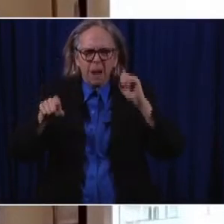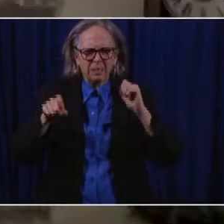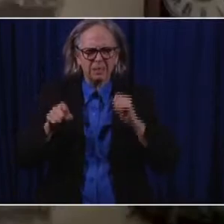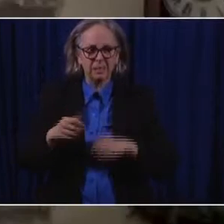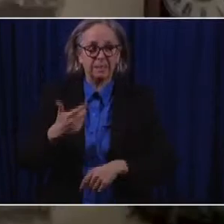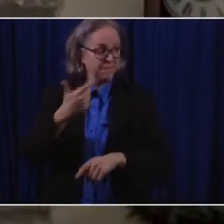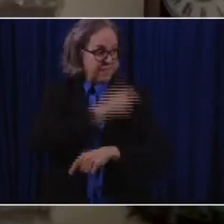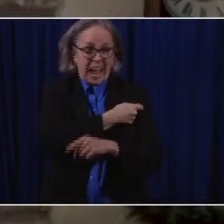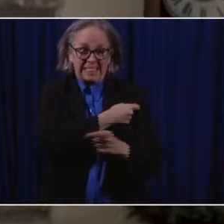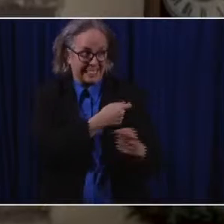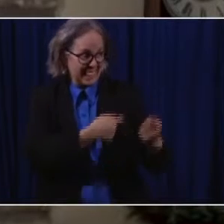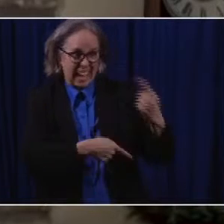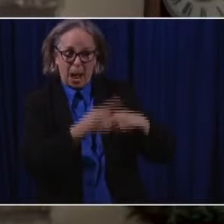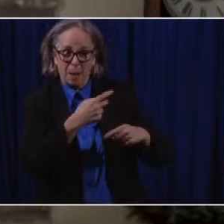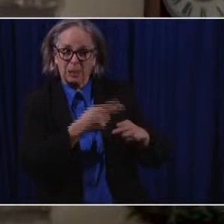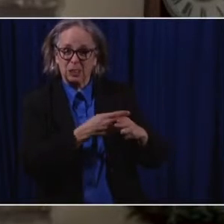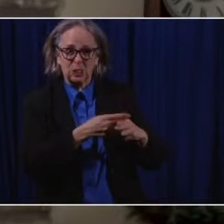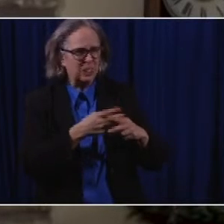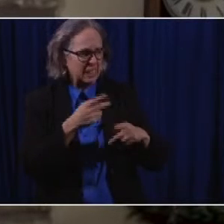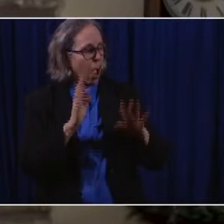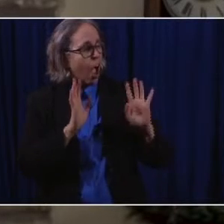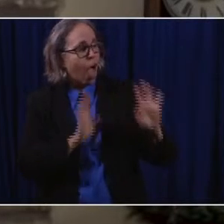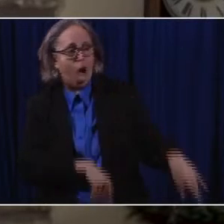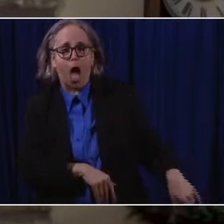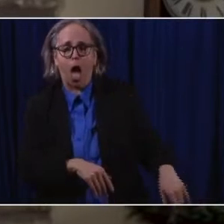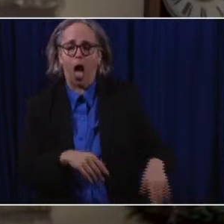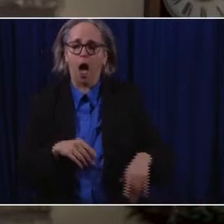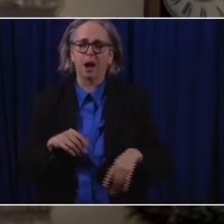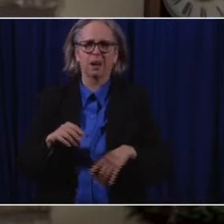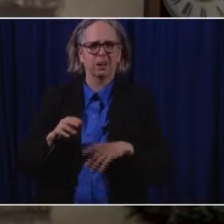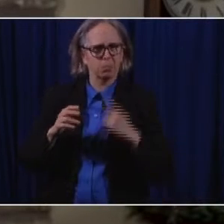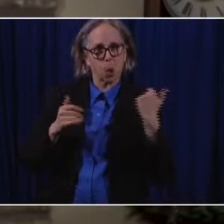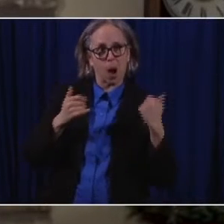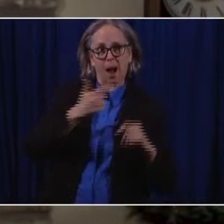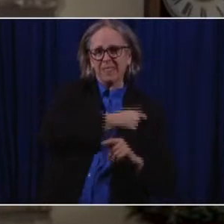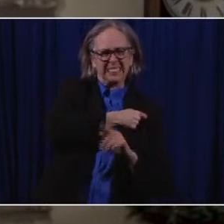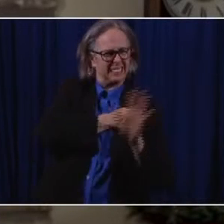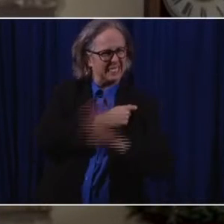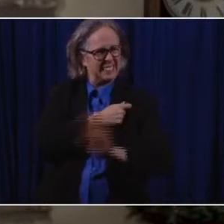Doctor, thank you very much. Thanks for telling us about what's going on in our ICU.